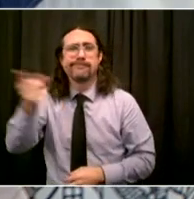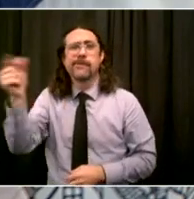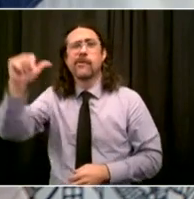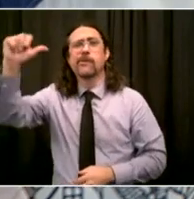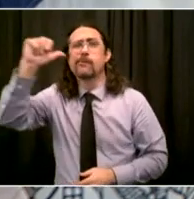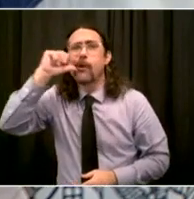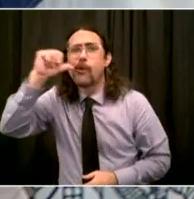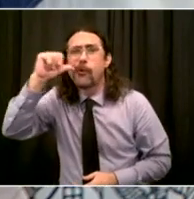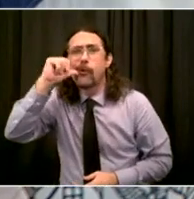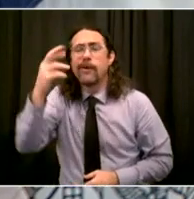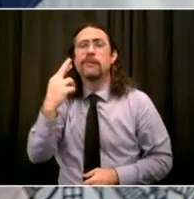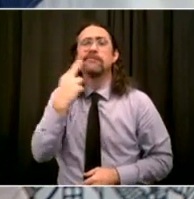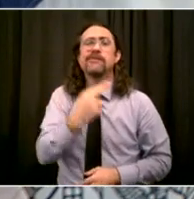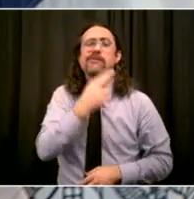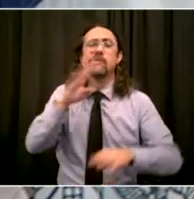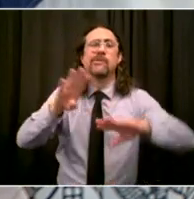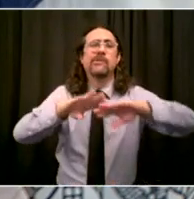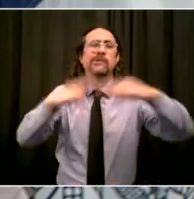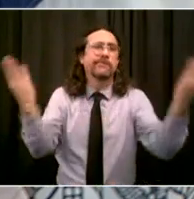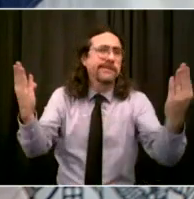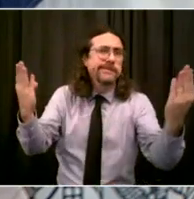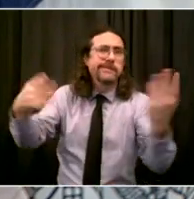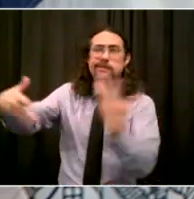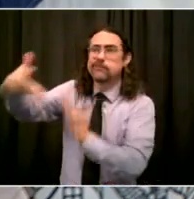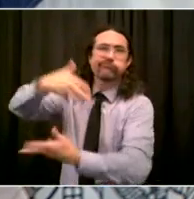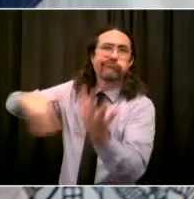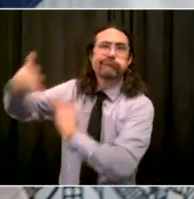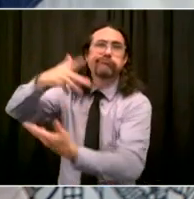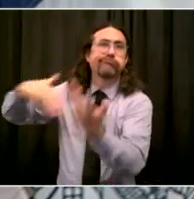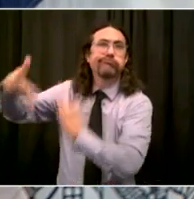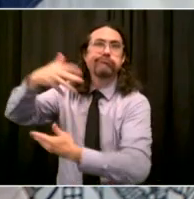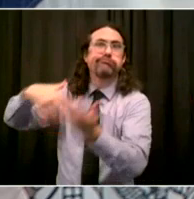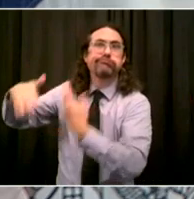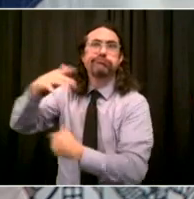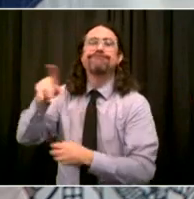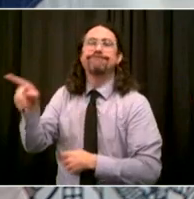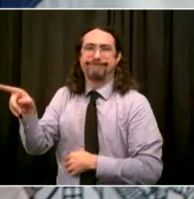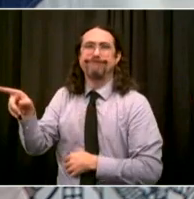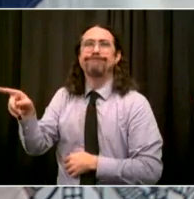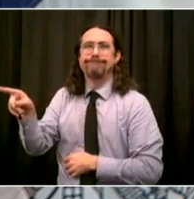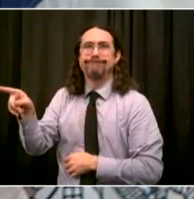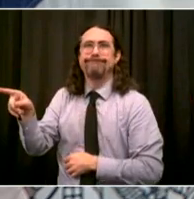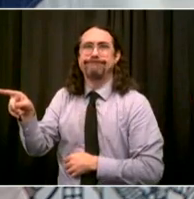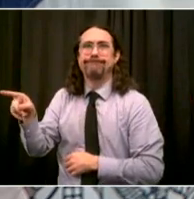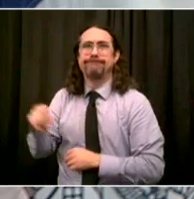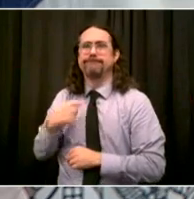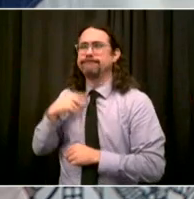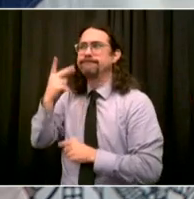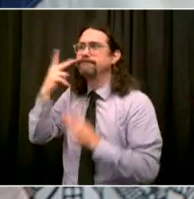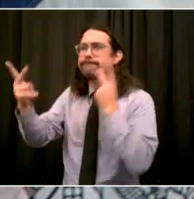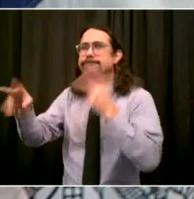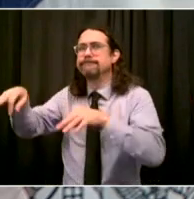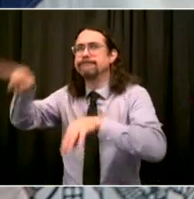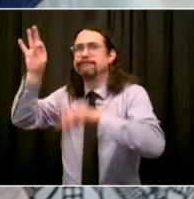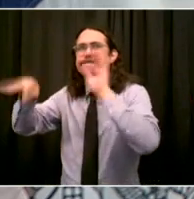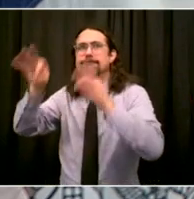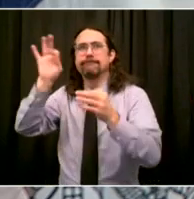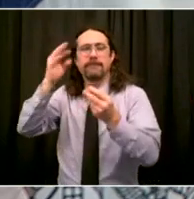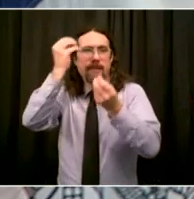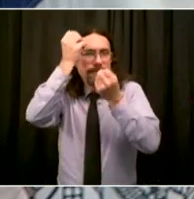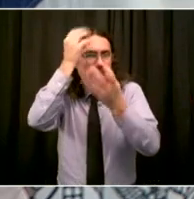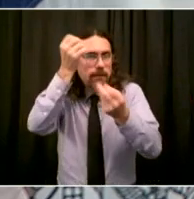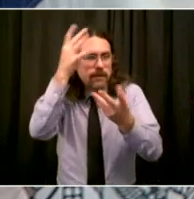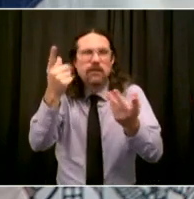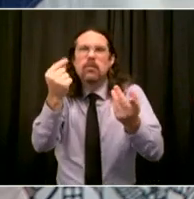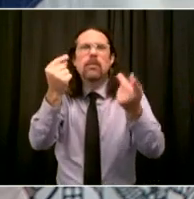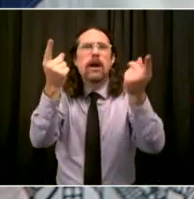same data with concern. I think the important thing here is just, again, be led by the facts and the data, be led by